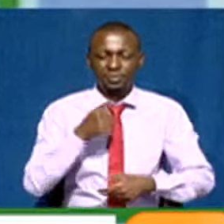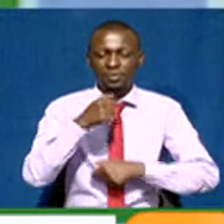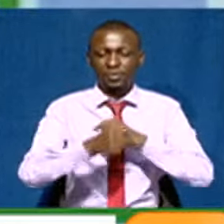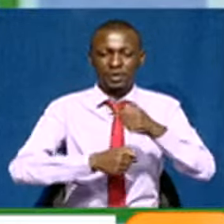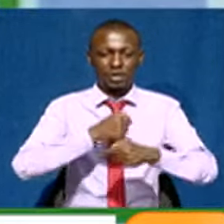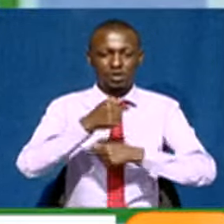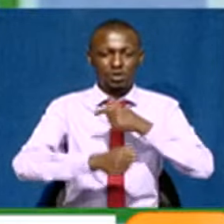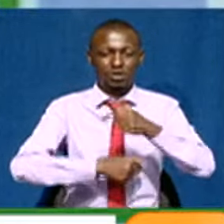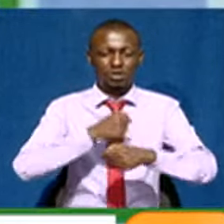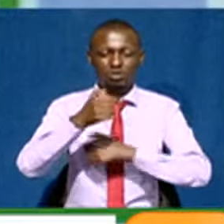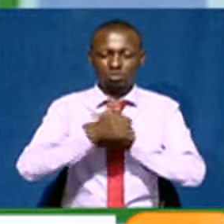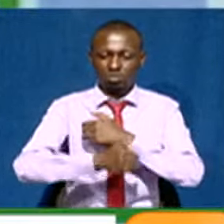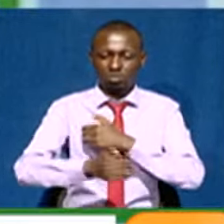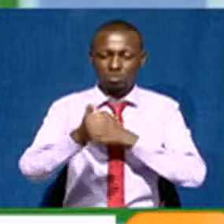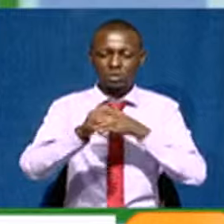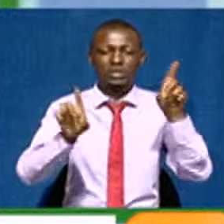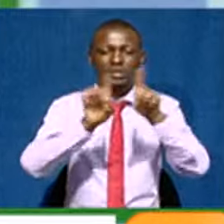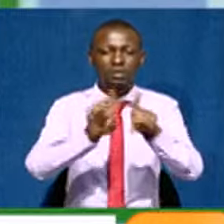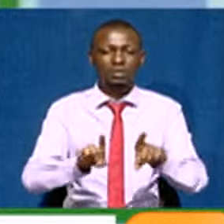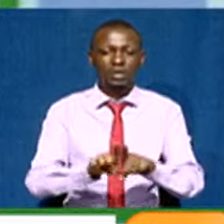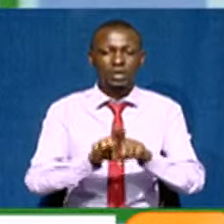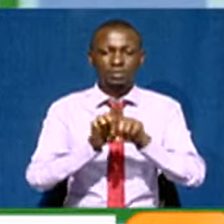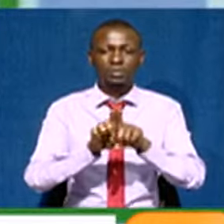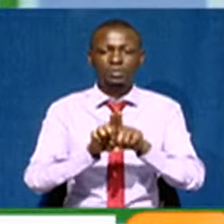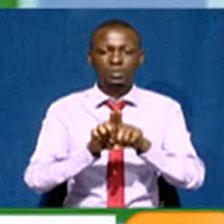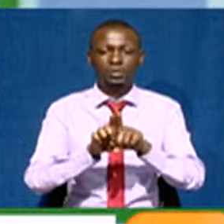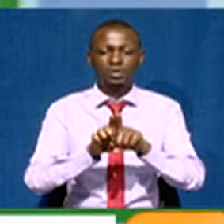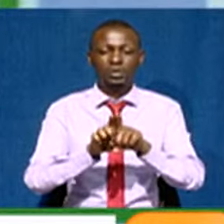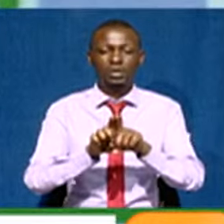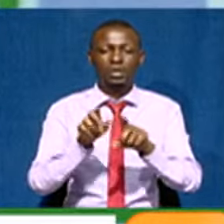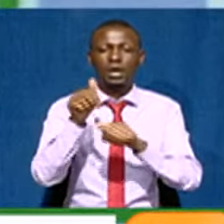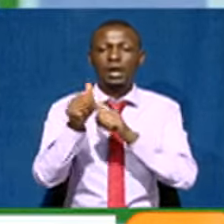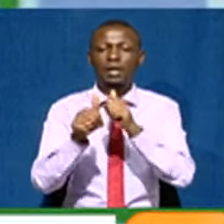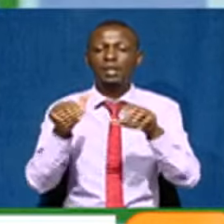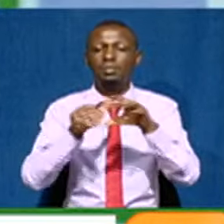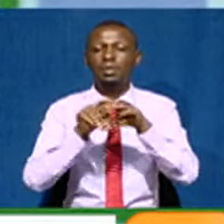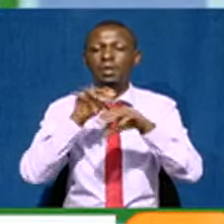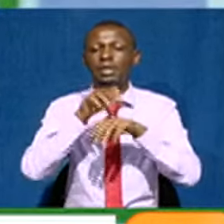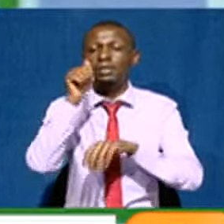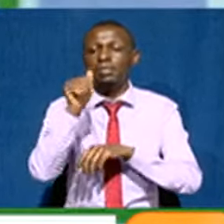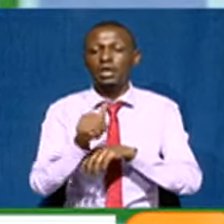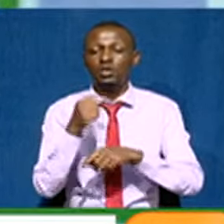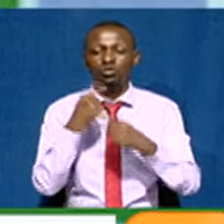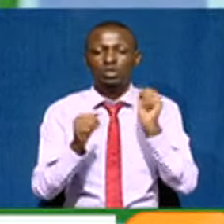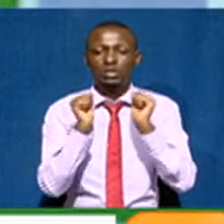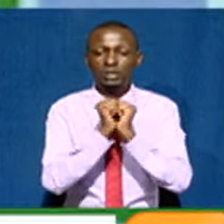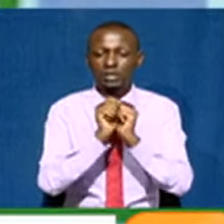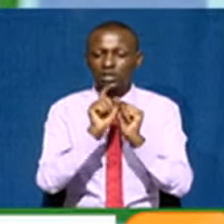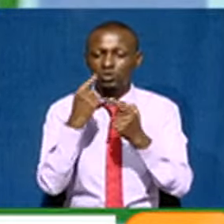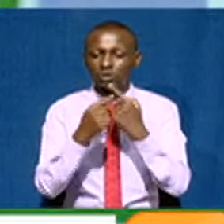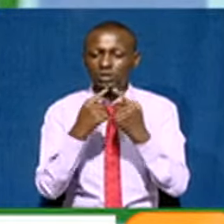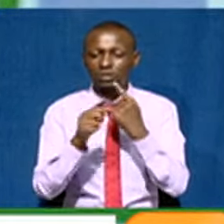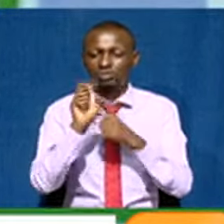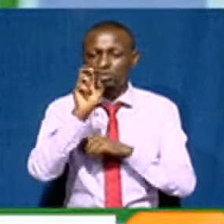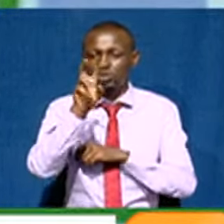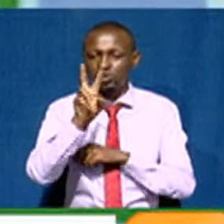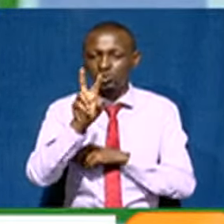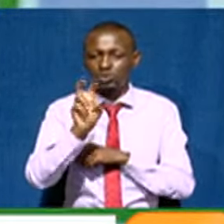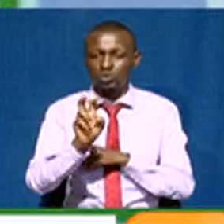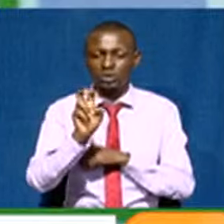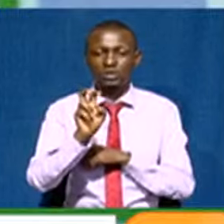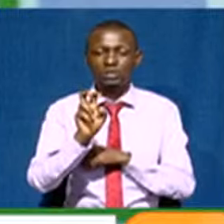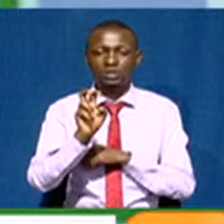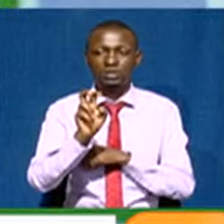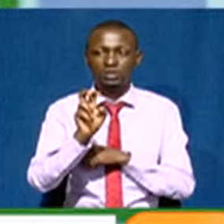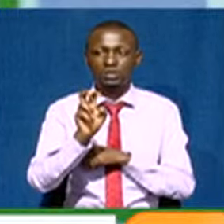direction, if we are not able to probably cast our nets wider, then in 10, 20 years down the line, hopefully when I'll be